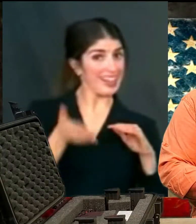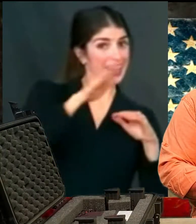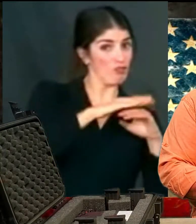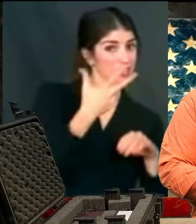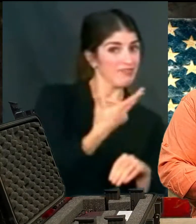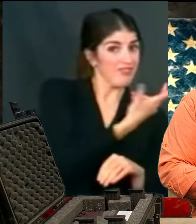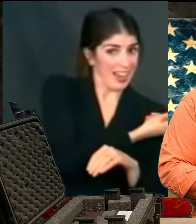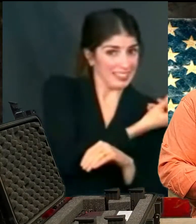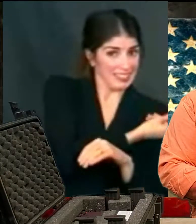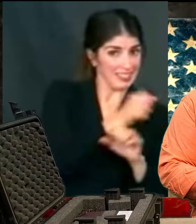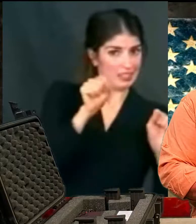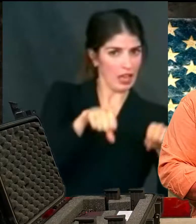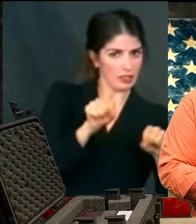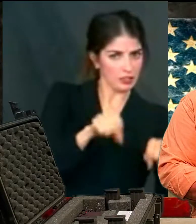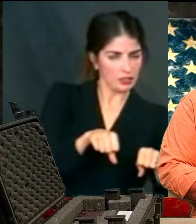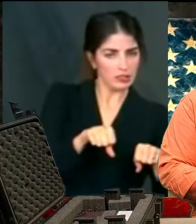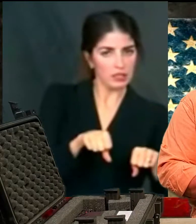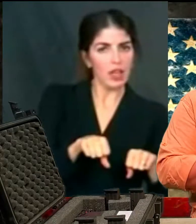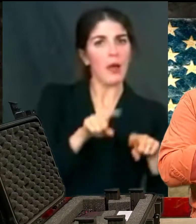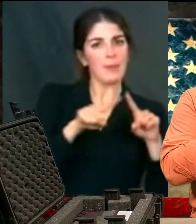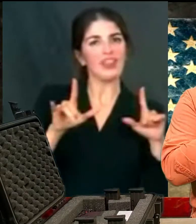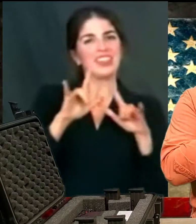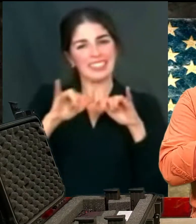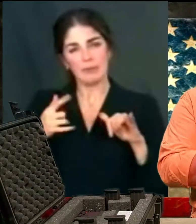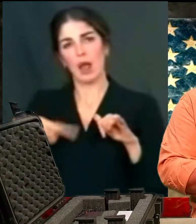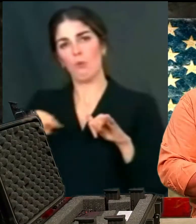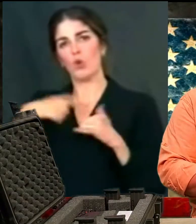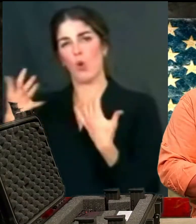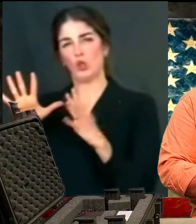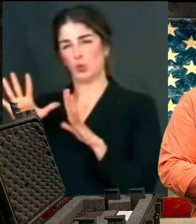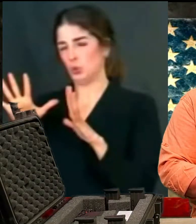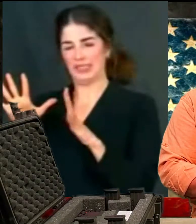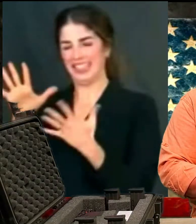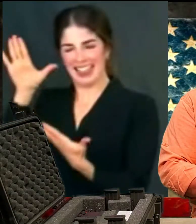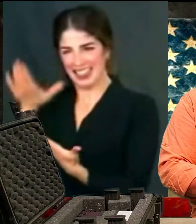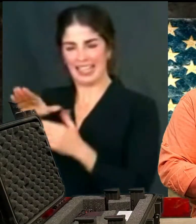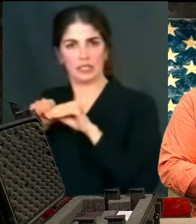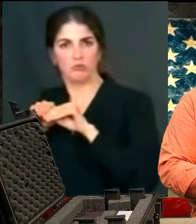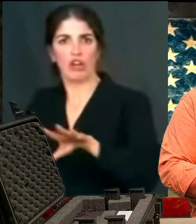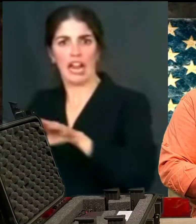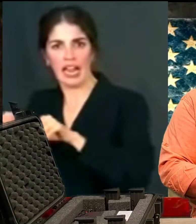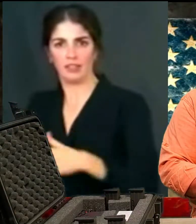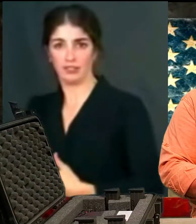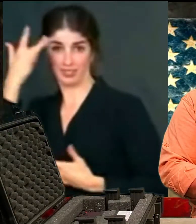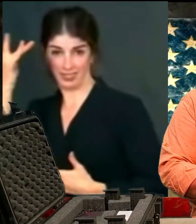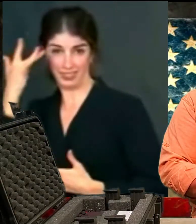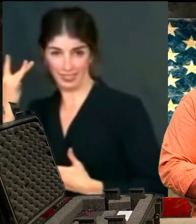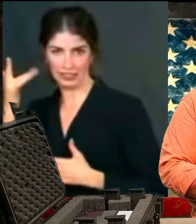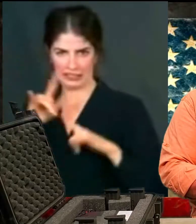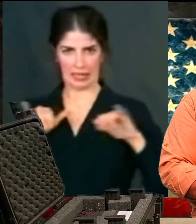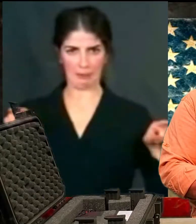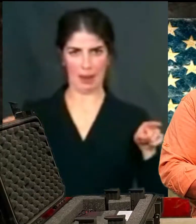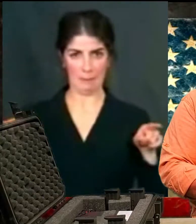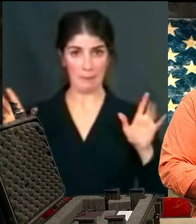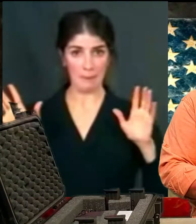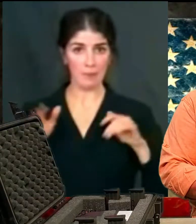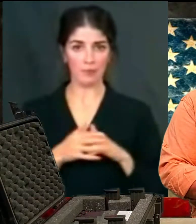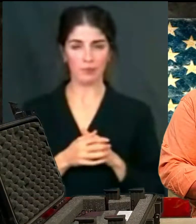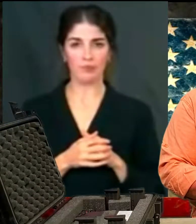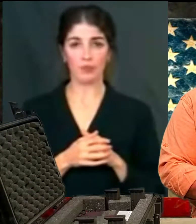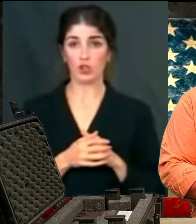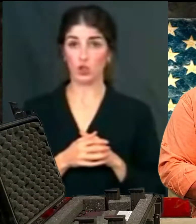grains. There's some older ones that I've had. I've got a newer type. It's called